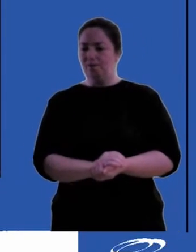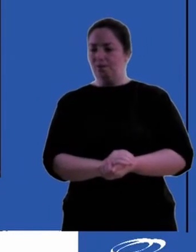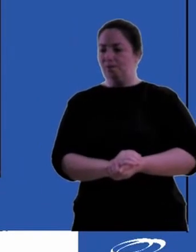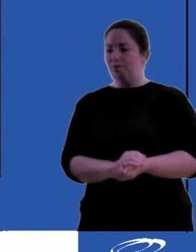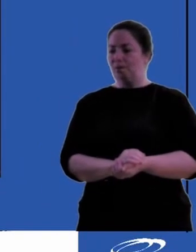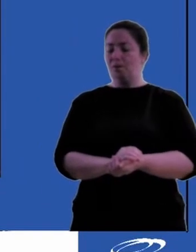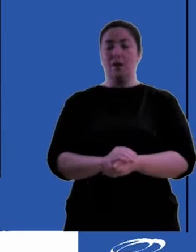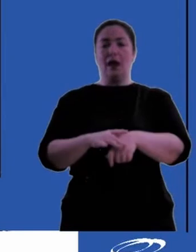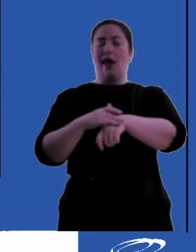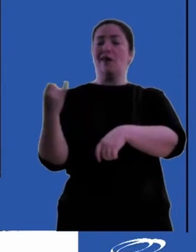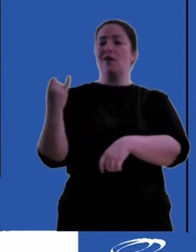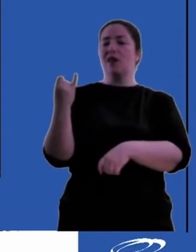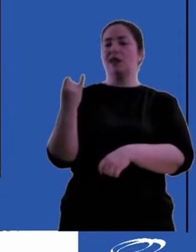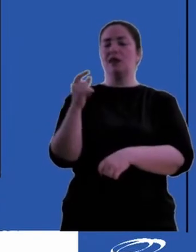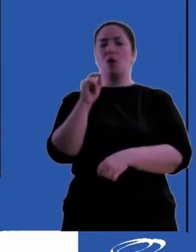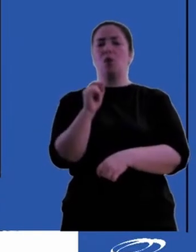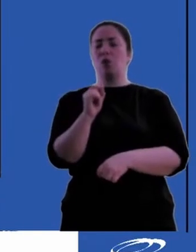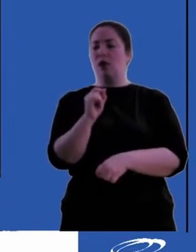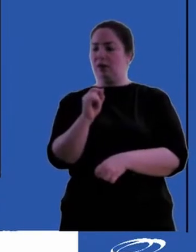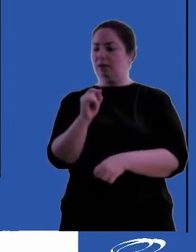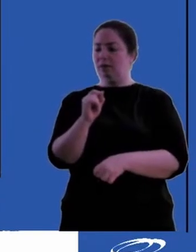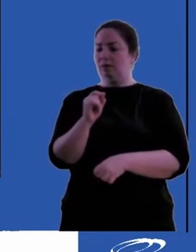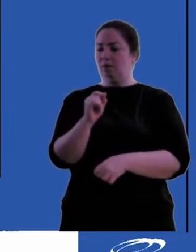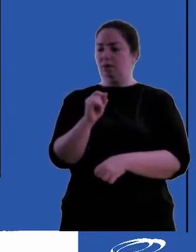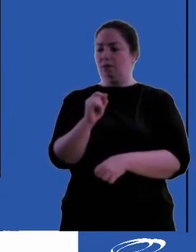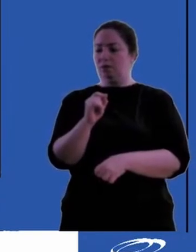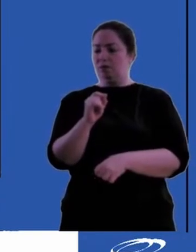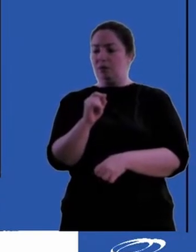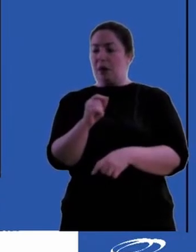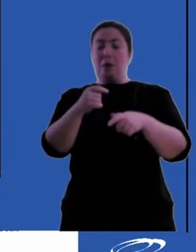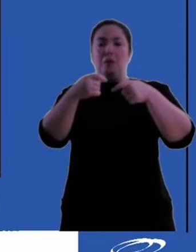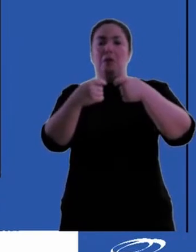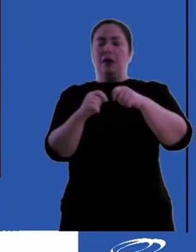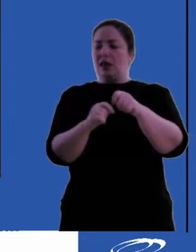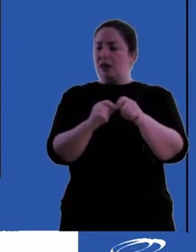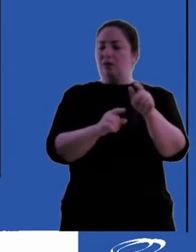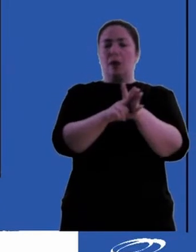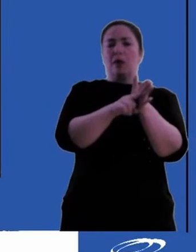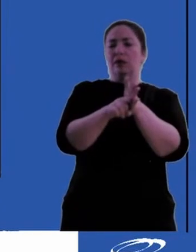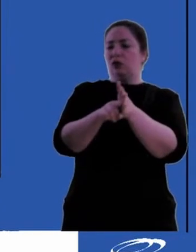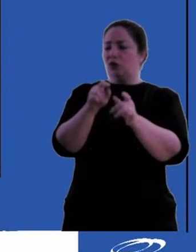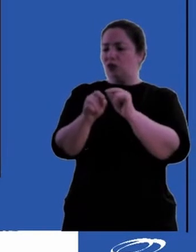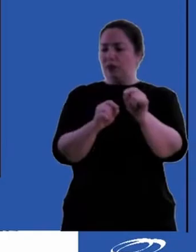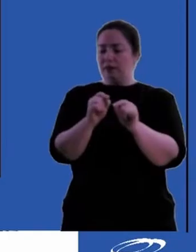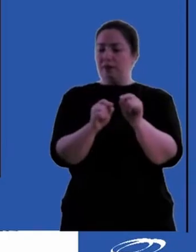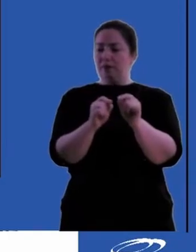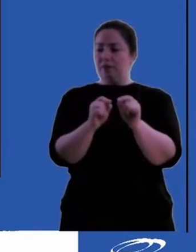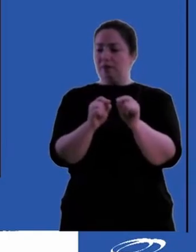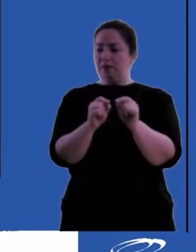a biofilm-mediated infection where microorganisms adhere to the surface of the implants